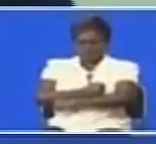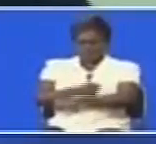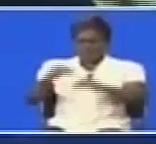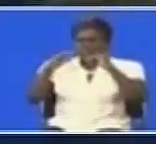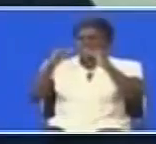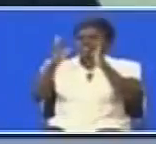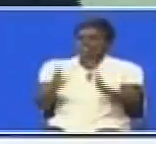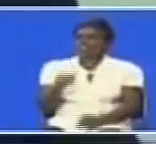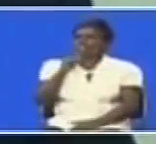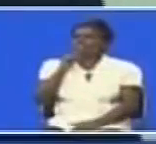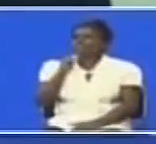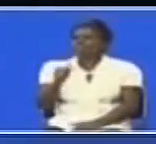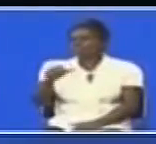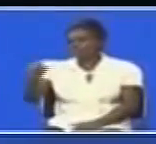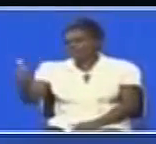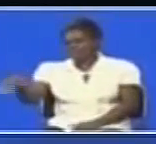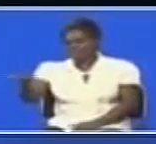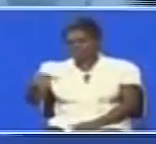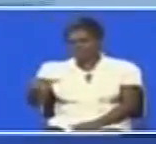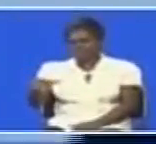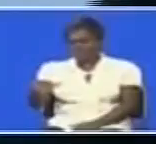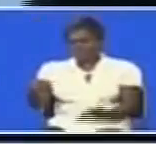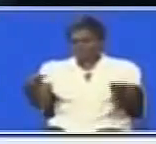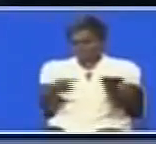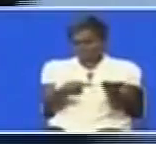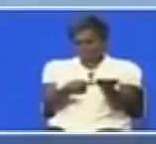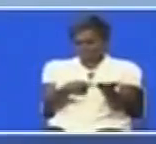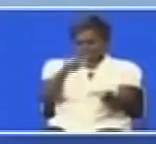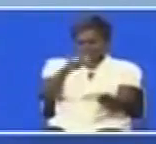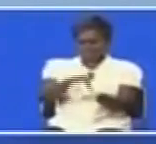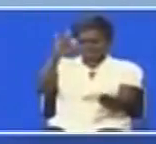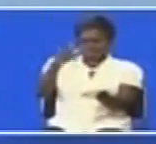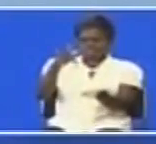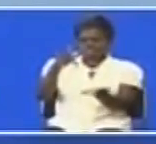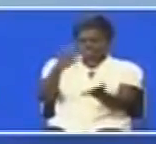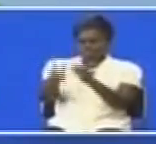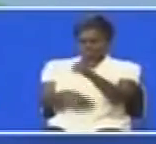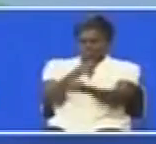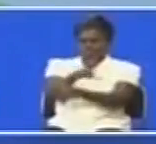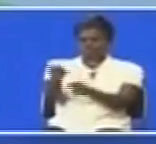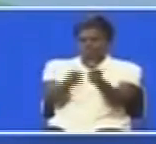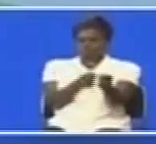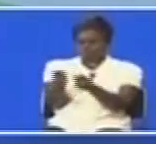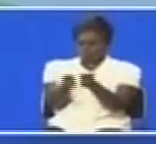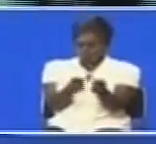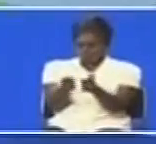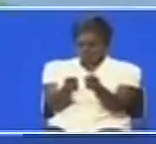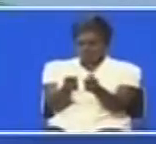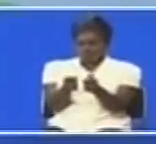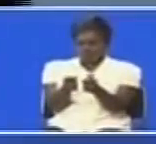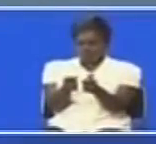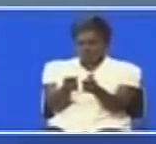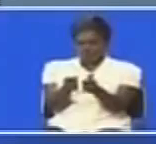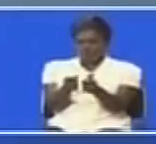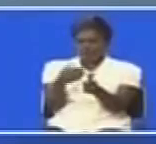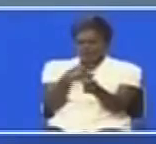teachers, not to replace the teachers. The device is a touch screen that allows the operator to manipulate content with the touch of a finger.